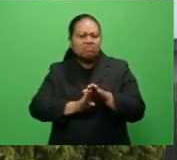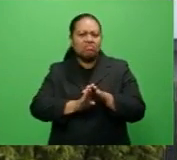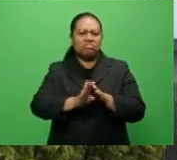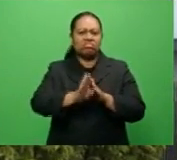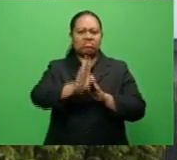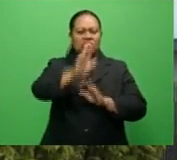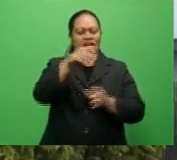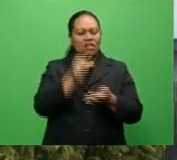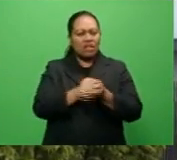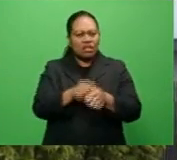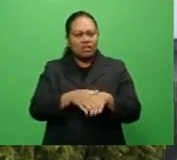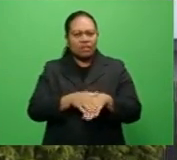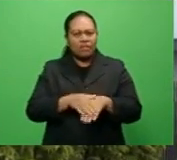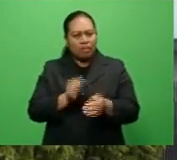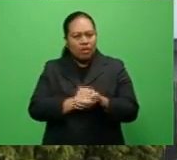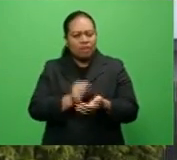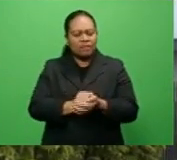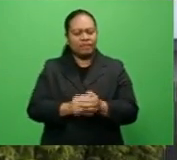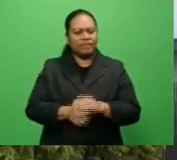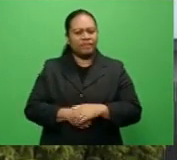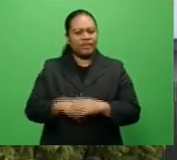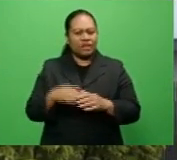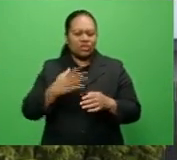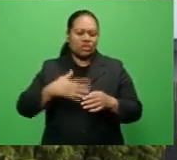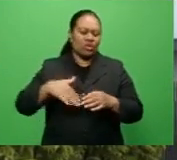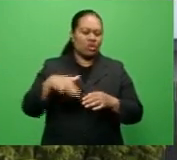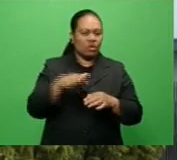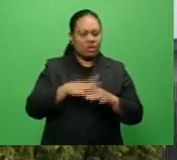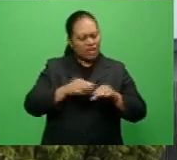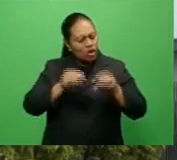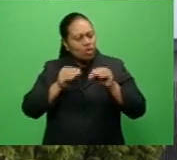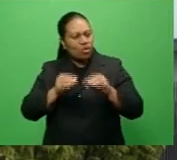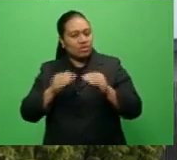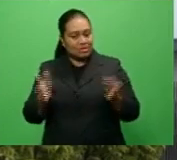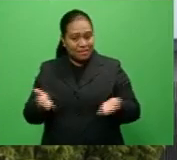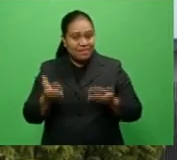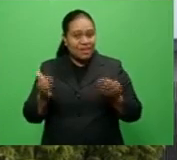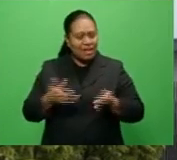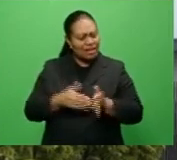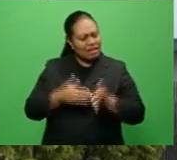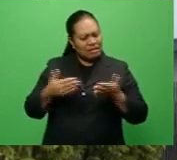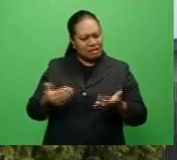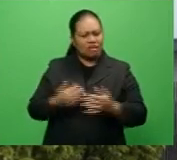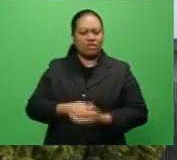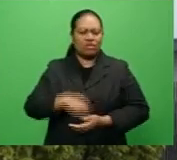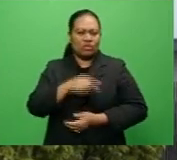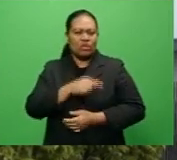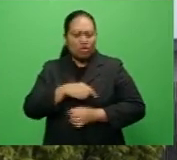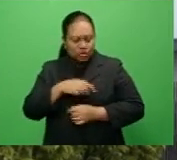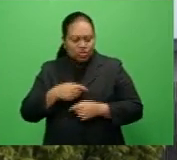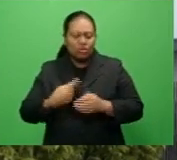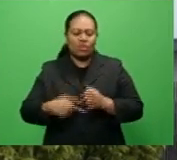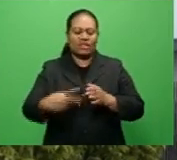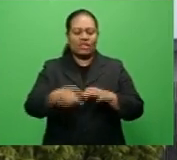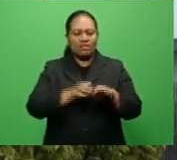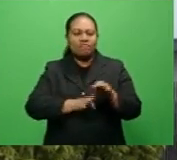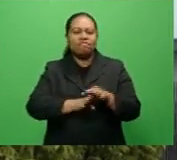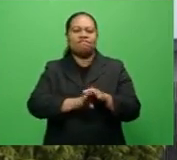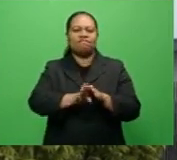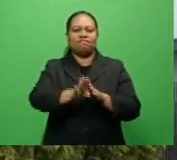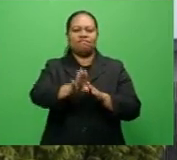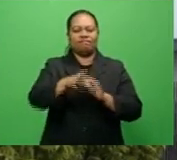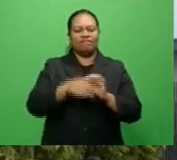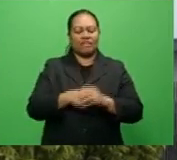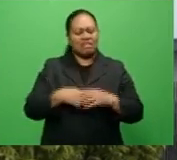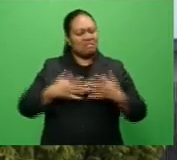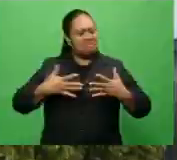like the obviously calibre of coaching and the players. So if we just continue to keep learning and growing it, there'll be a big